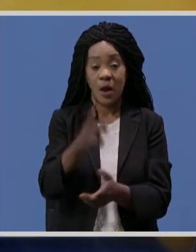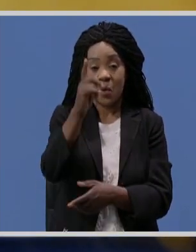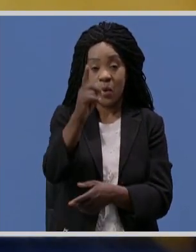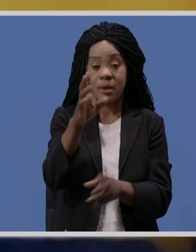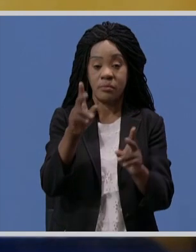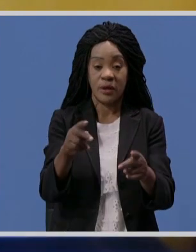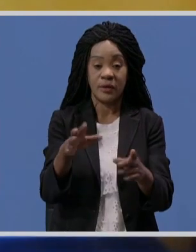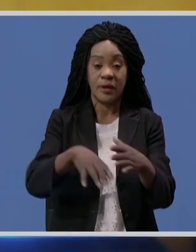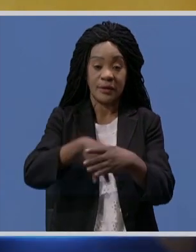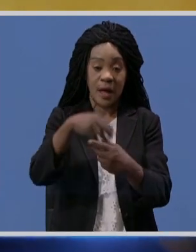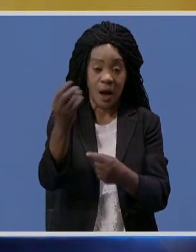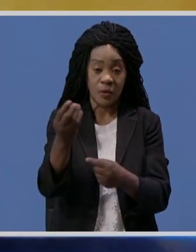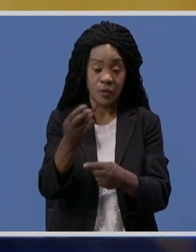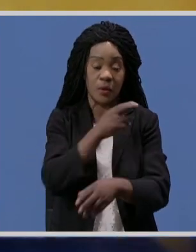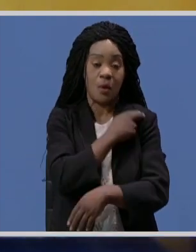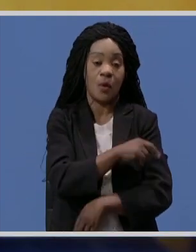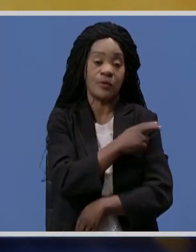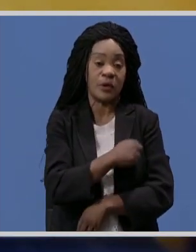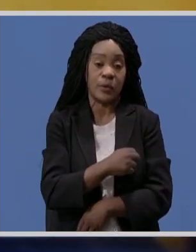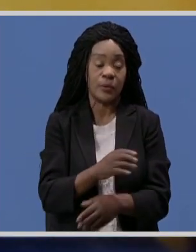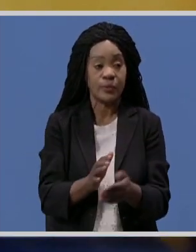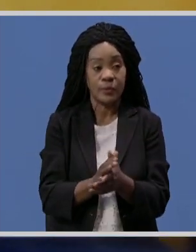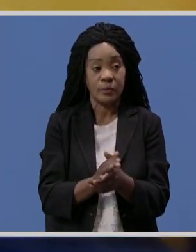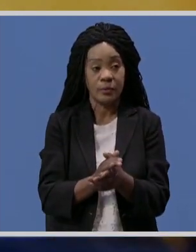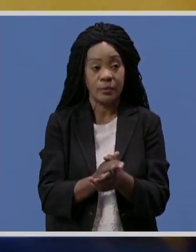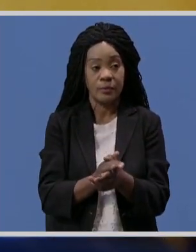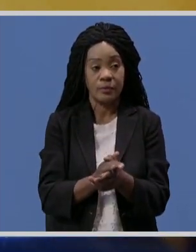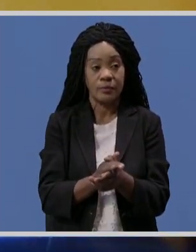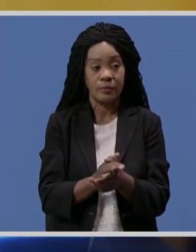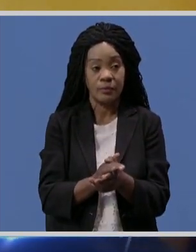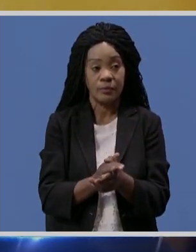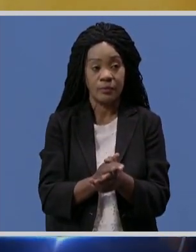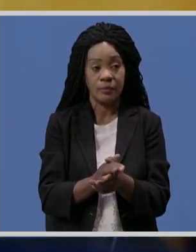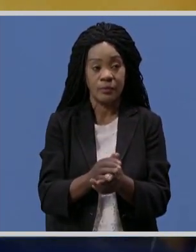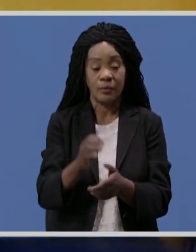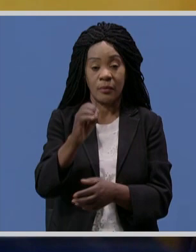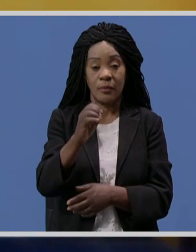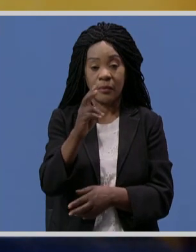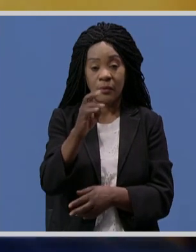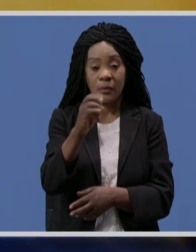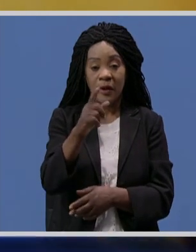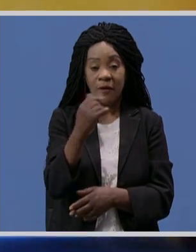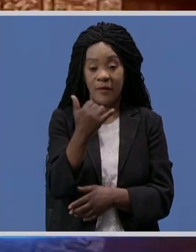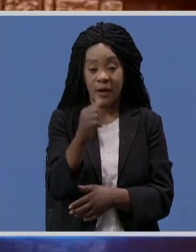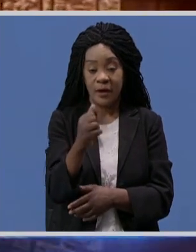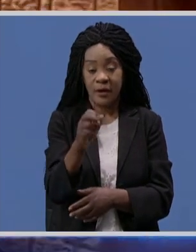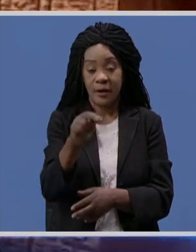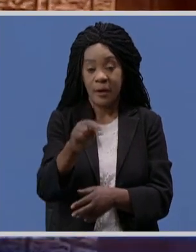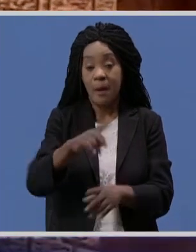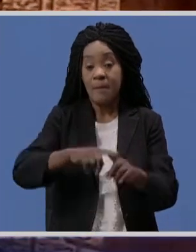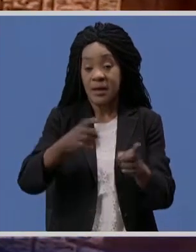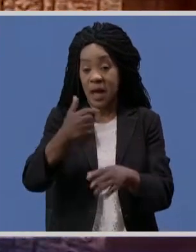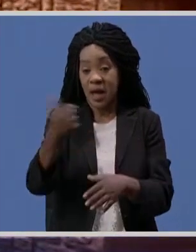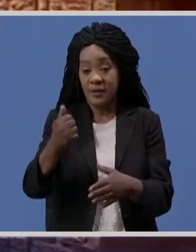discharged. The one who's still admitted is, however, in very stable condition. The bodies